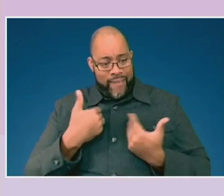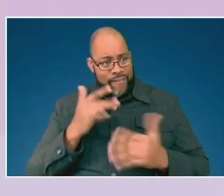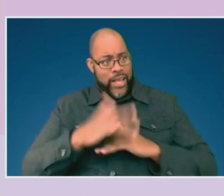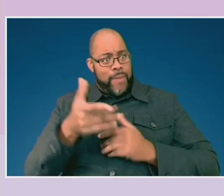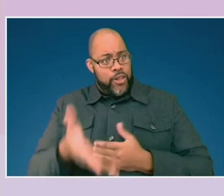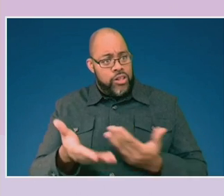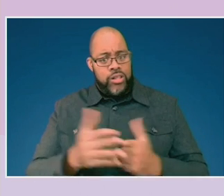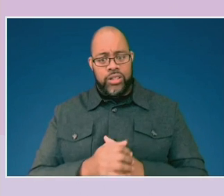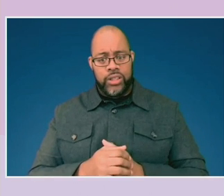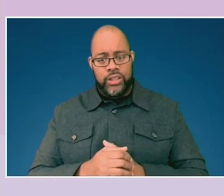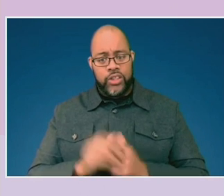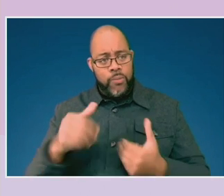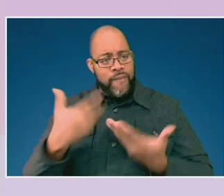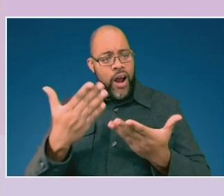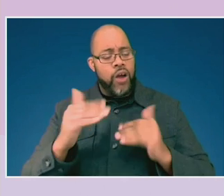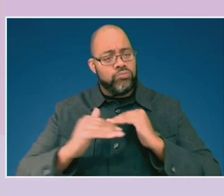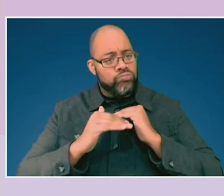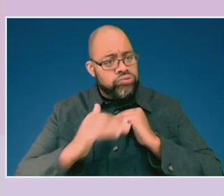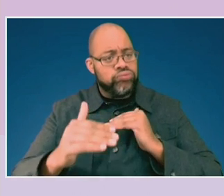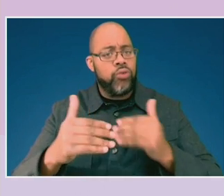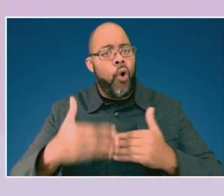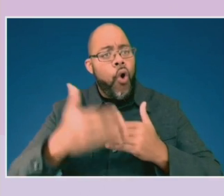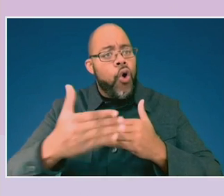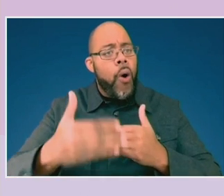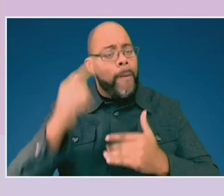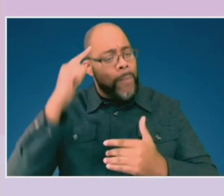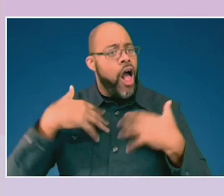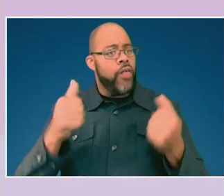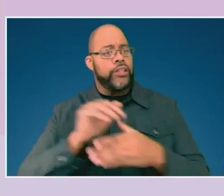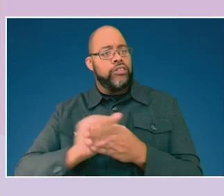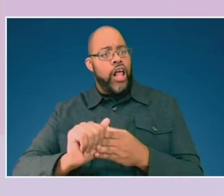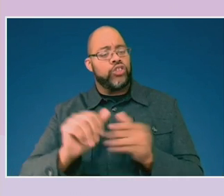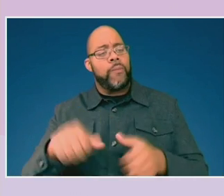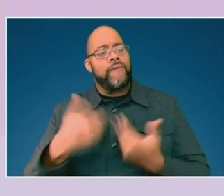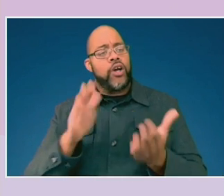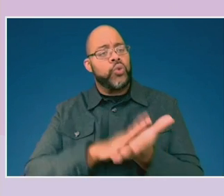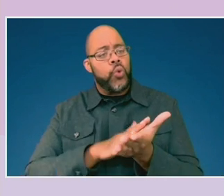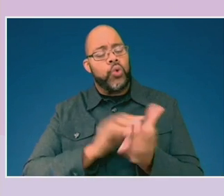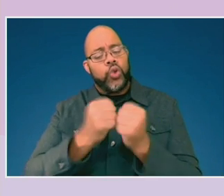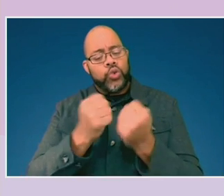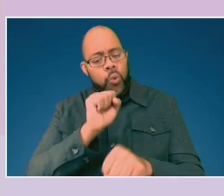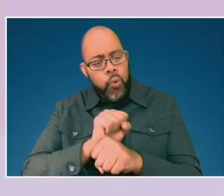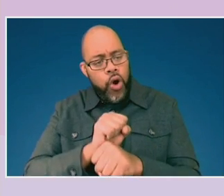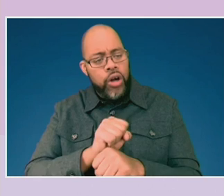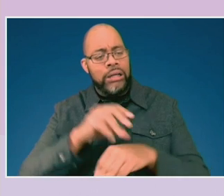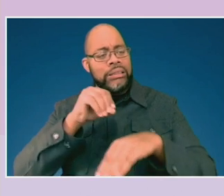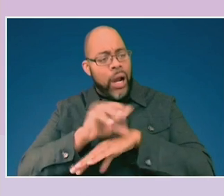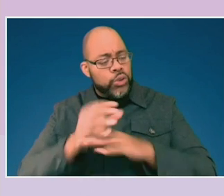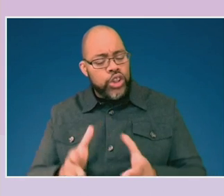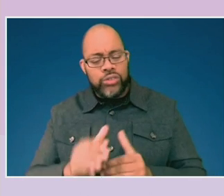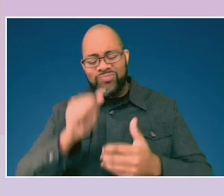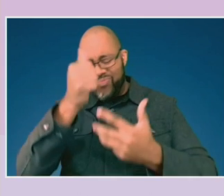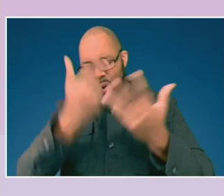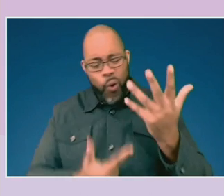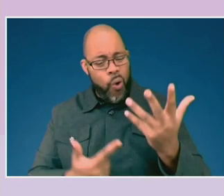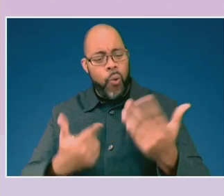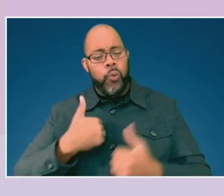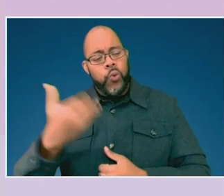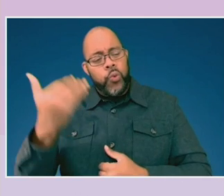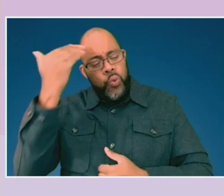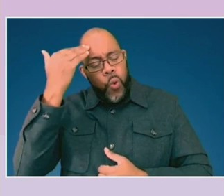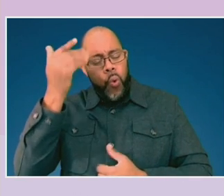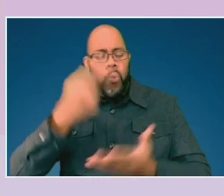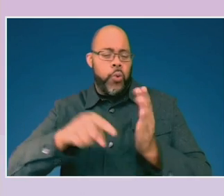provide ongoing mental health dollars, to provide school social workers, school counselors, all that we know you